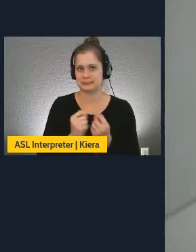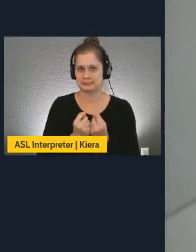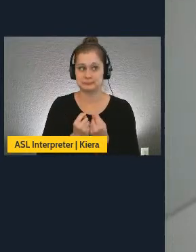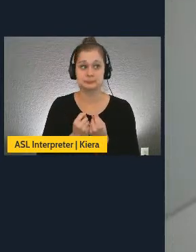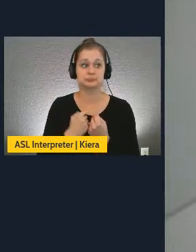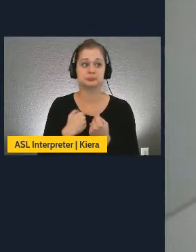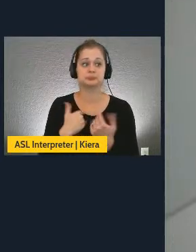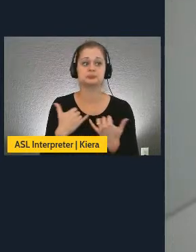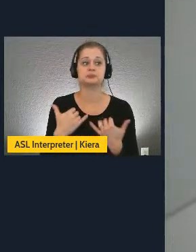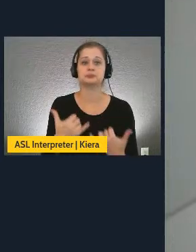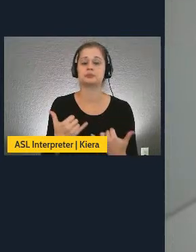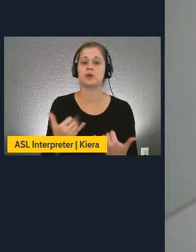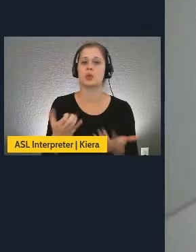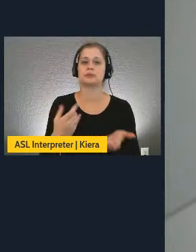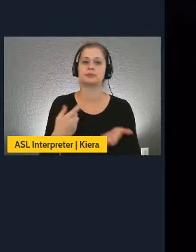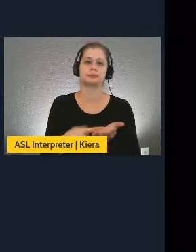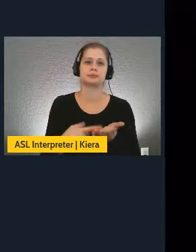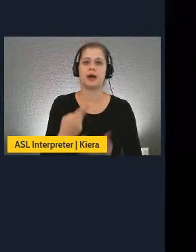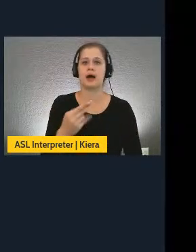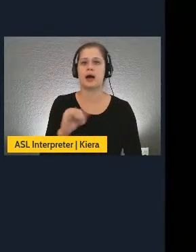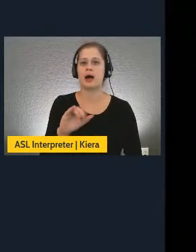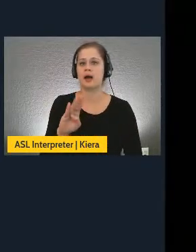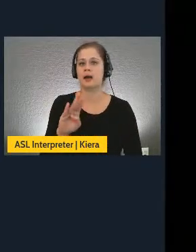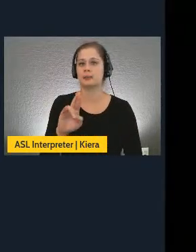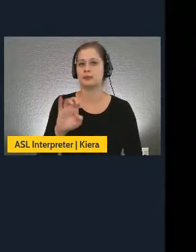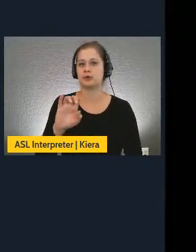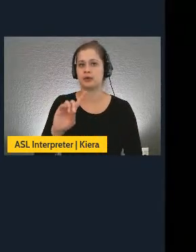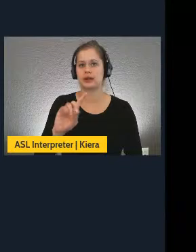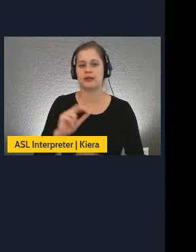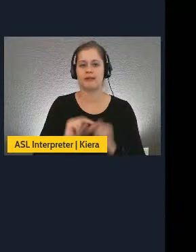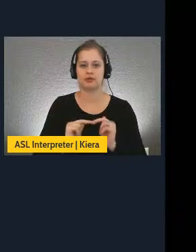to you about hybrid constructs.